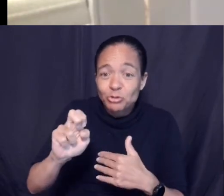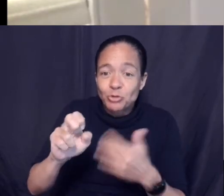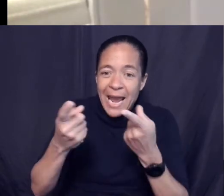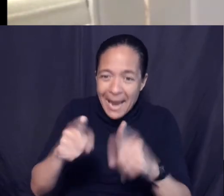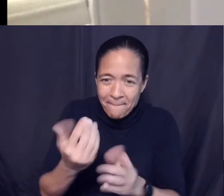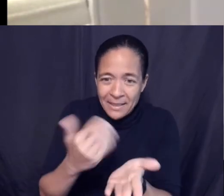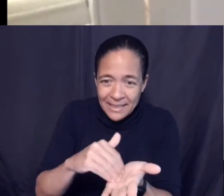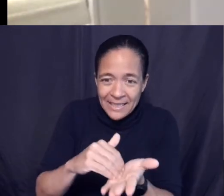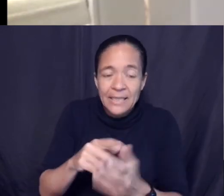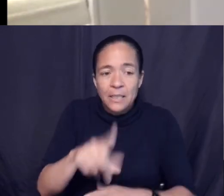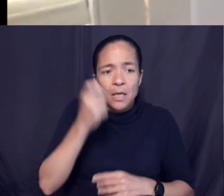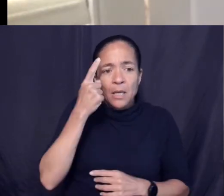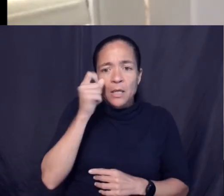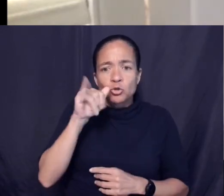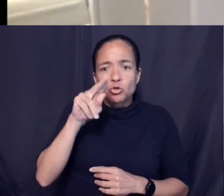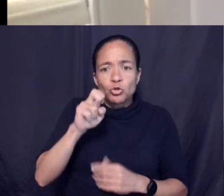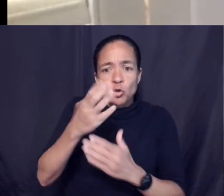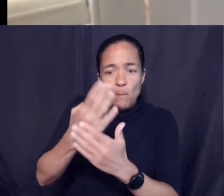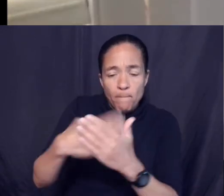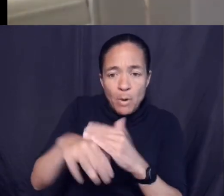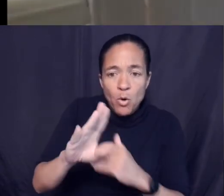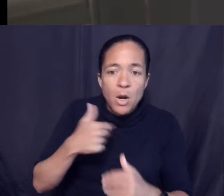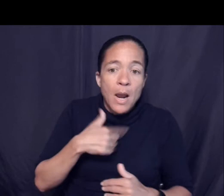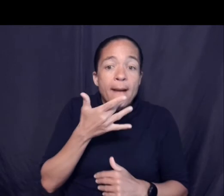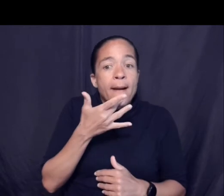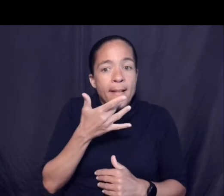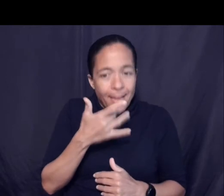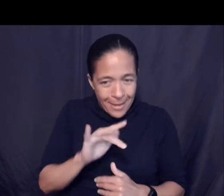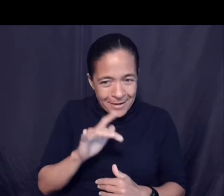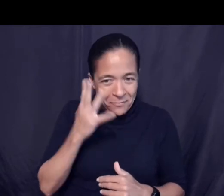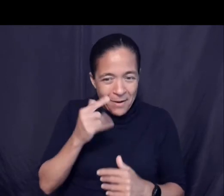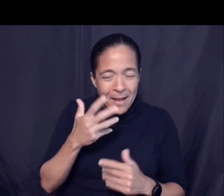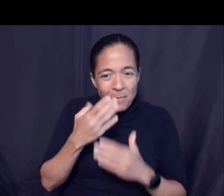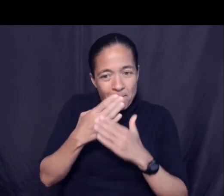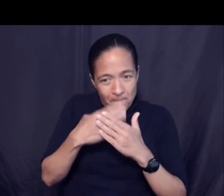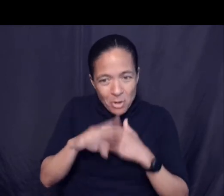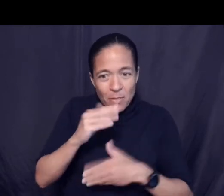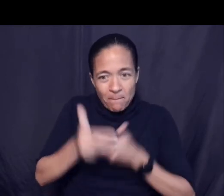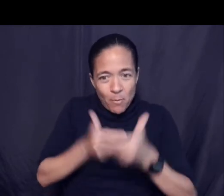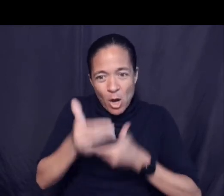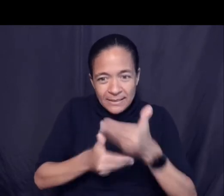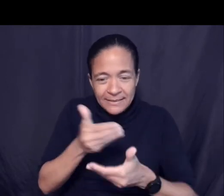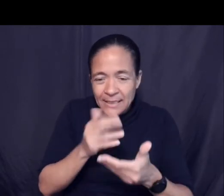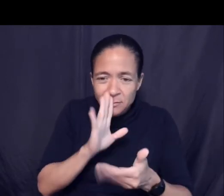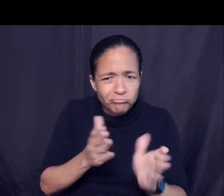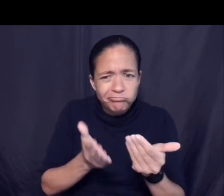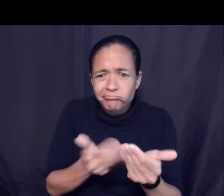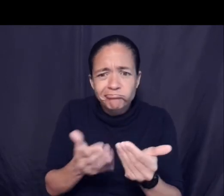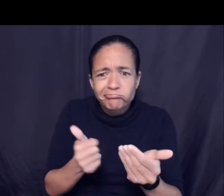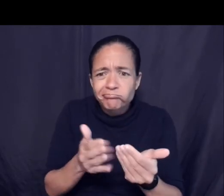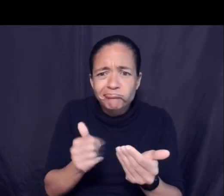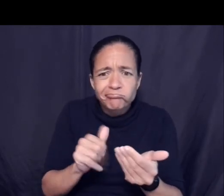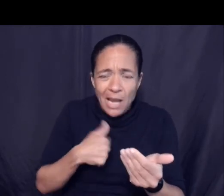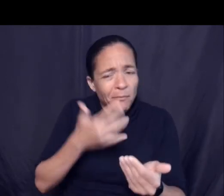to June. But when June was born, I was very lucky. The birthing process was wonderful and